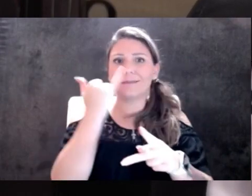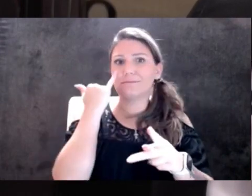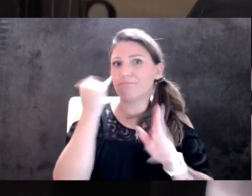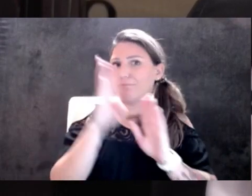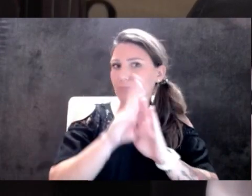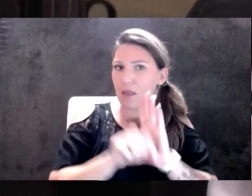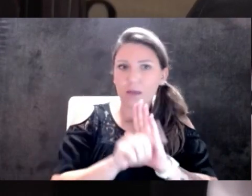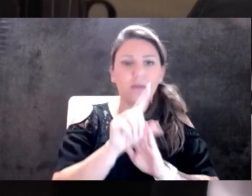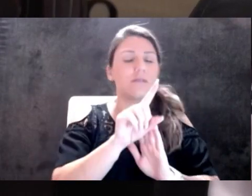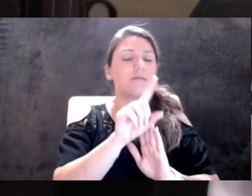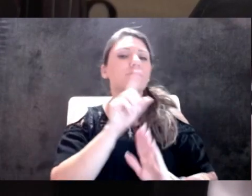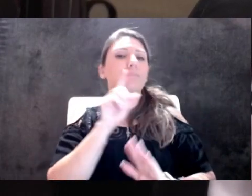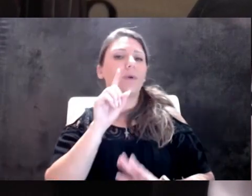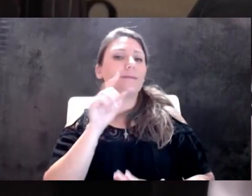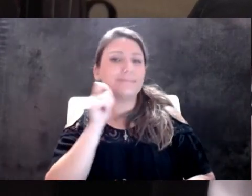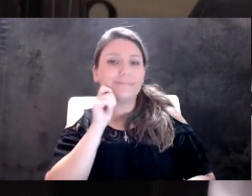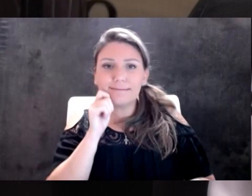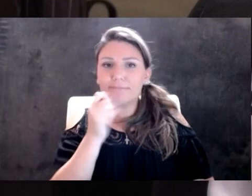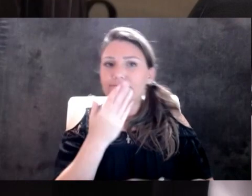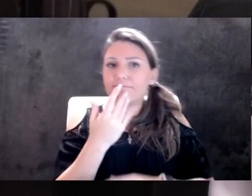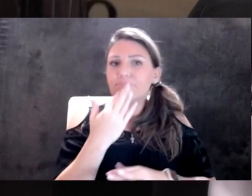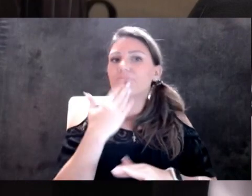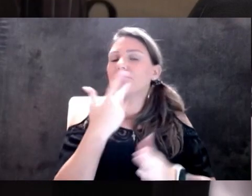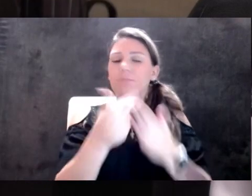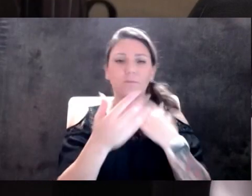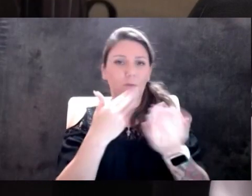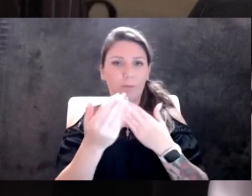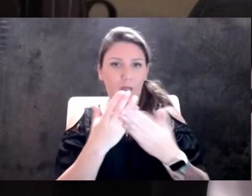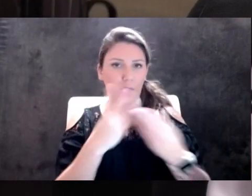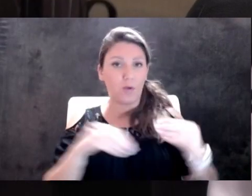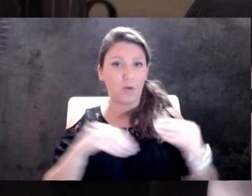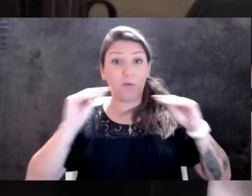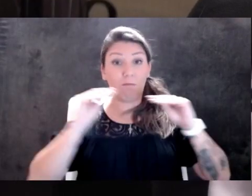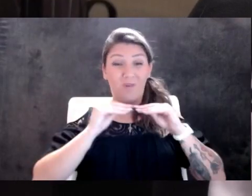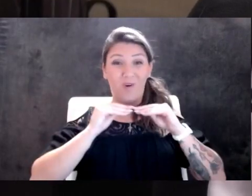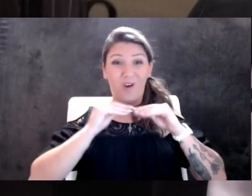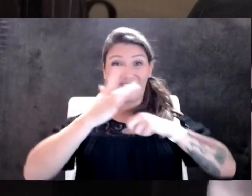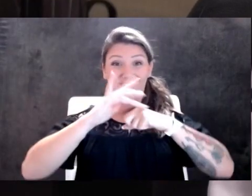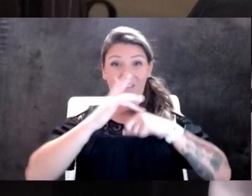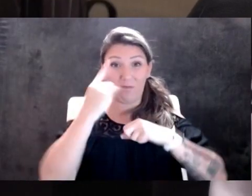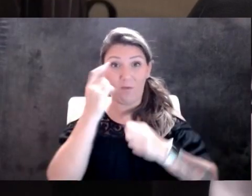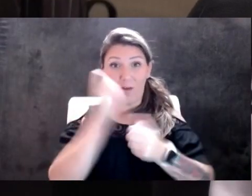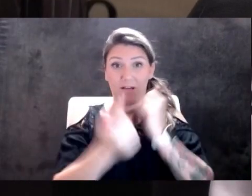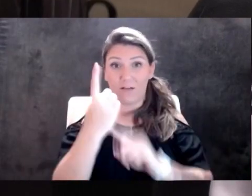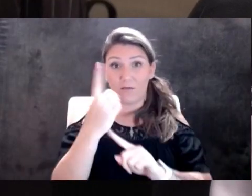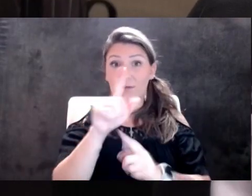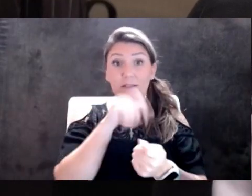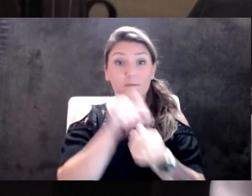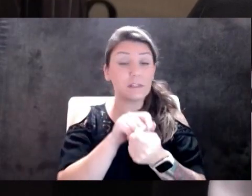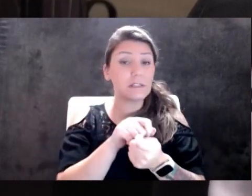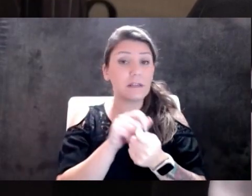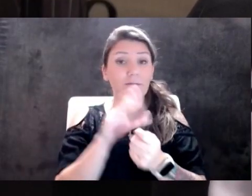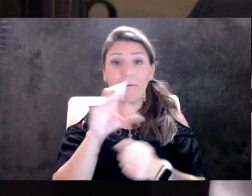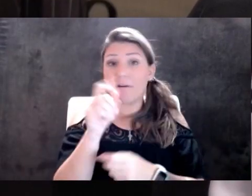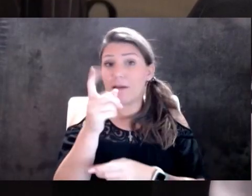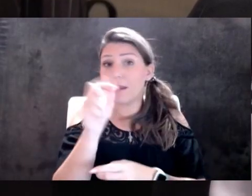in the trial, then the outcomes are more applicable to everybody. Certain cancers tend to inflict